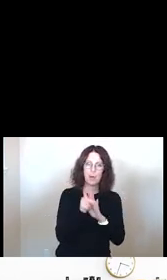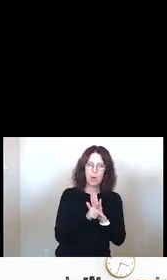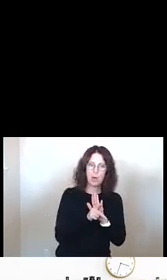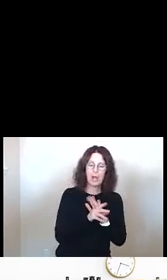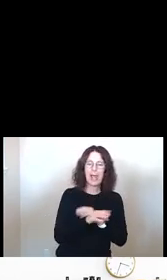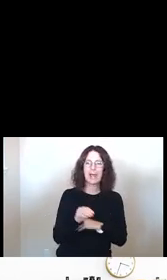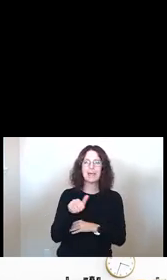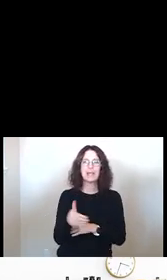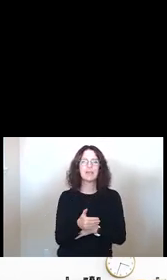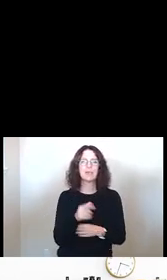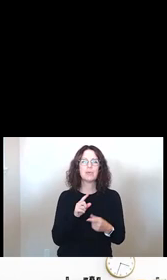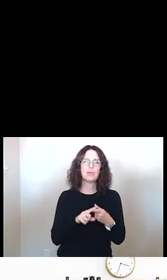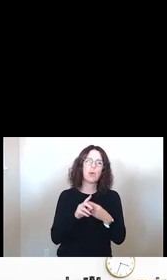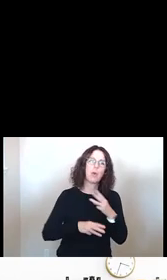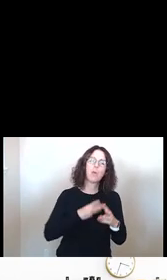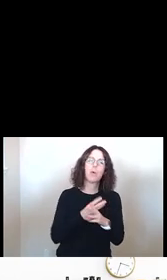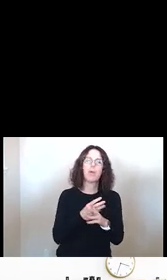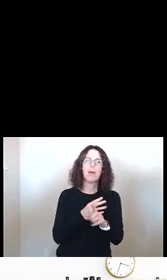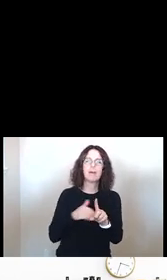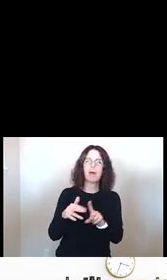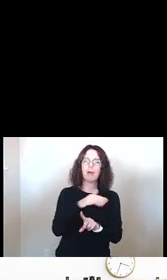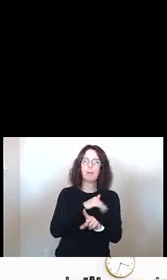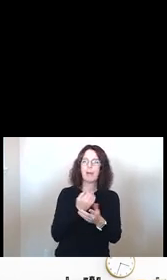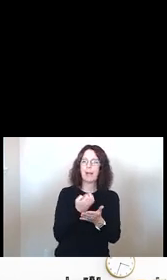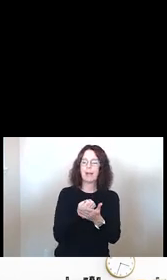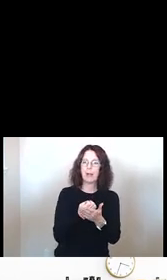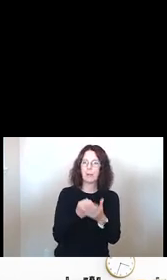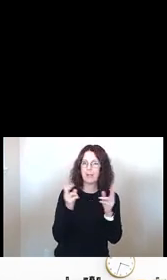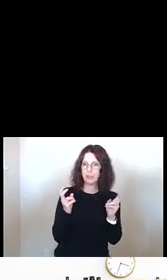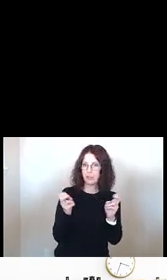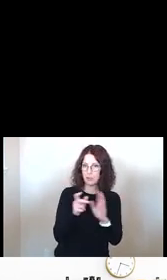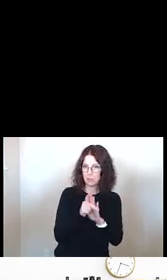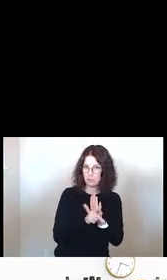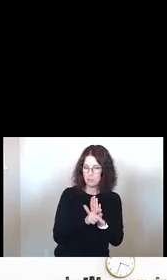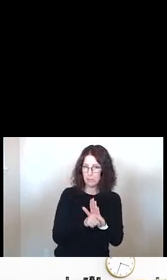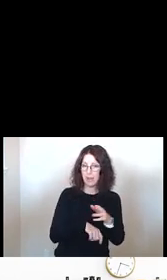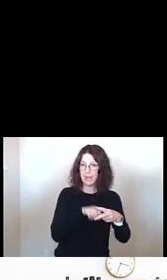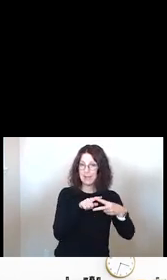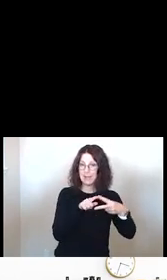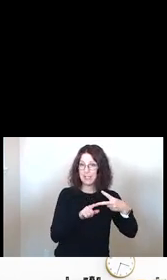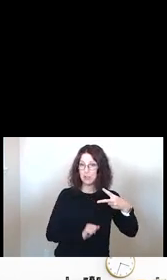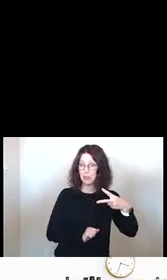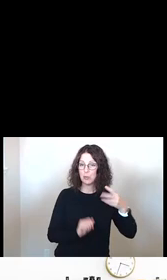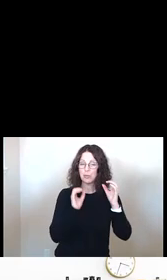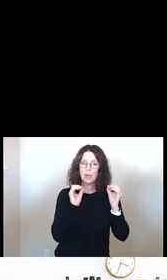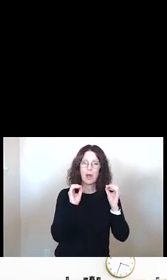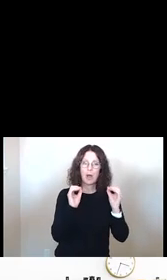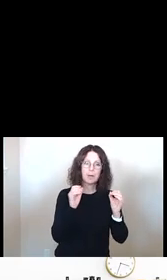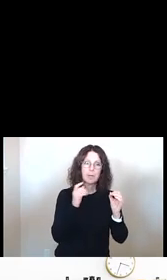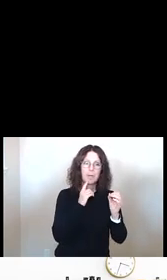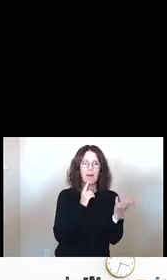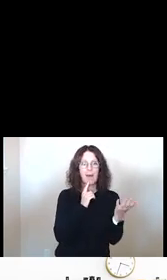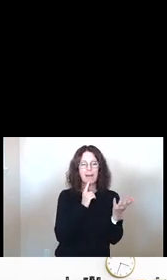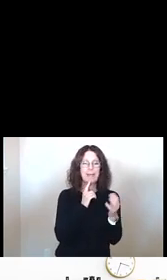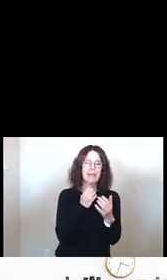environmental economic issues and policies. These courses are taught by the economics and society stream.